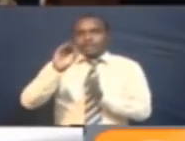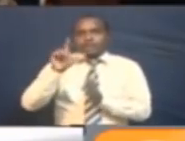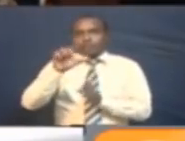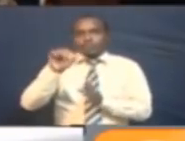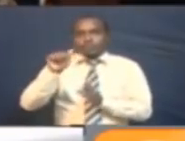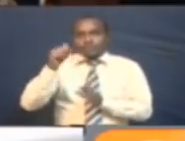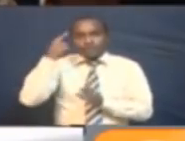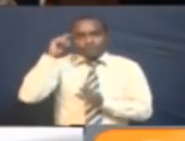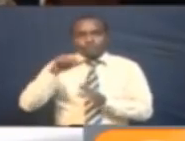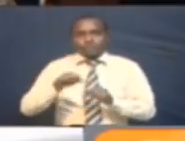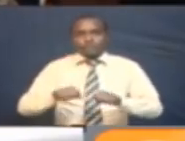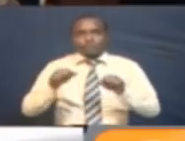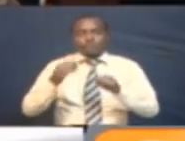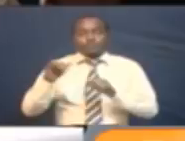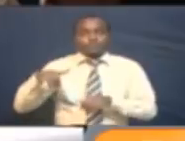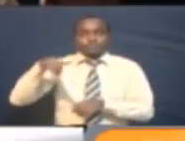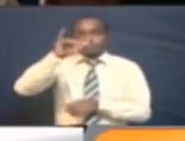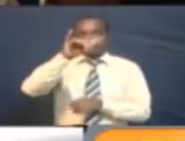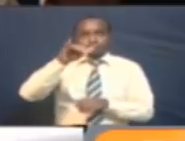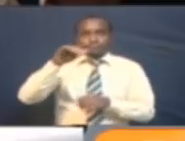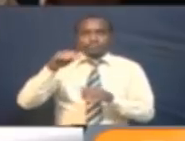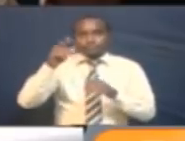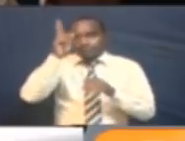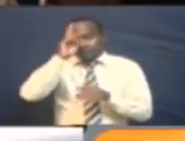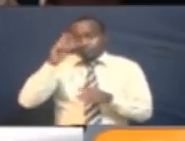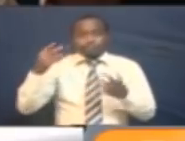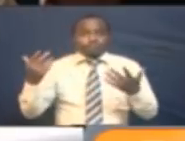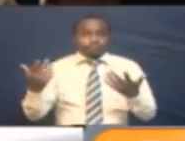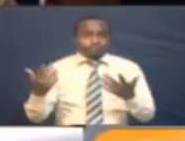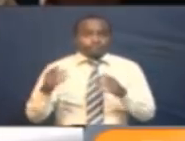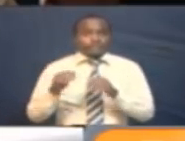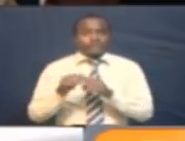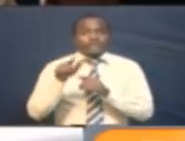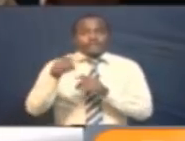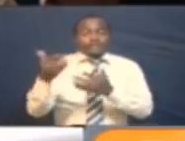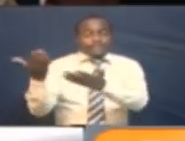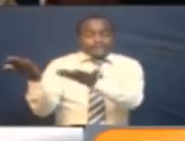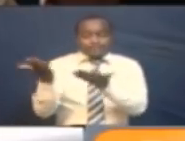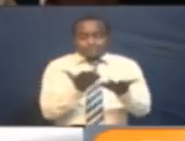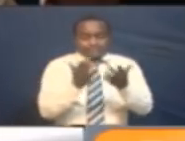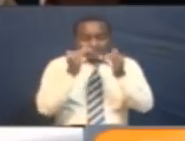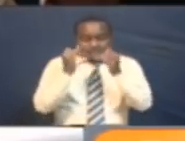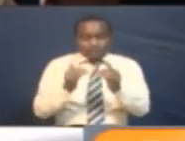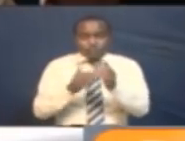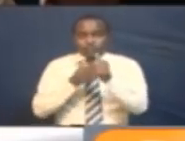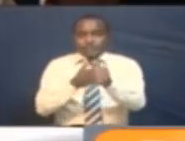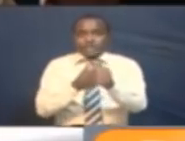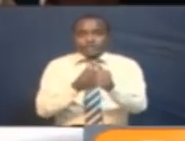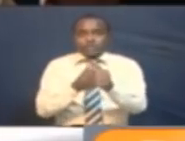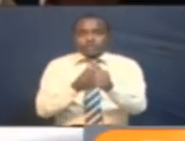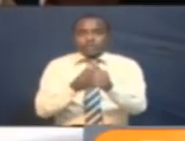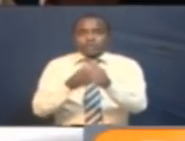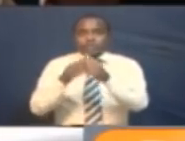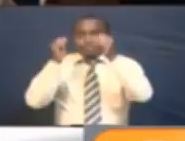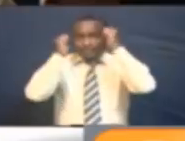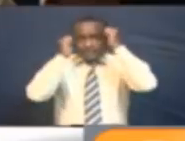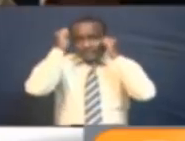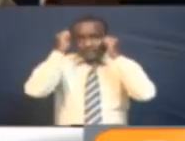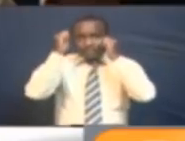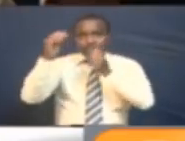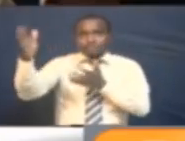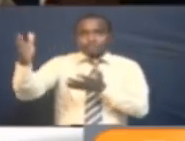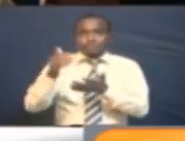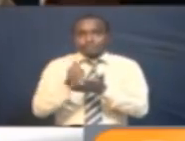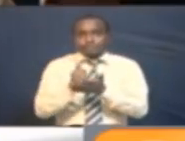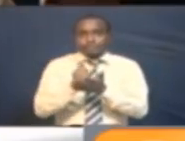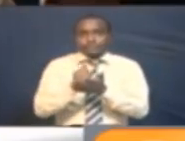kamanda wa jeshi la anga. Katika mabadiliko yaliyokisiwa kuleta mwongozo mpya katika vikosi vya jeshi, Rais pia amemteua Meja